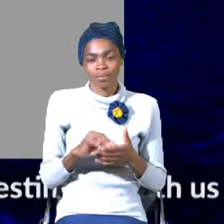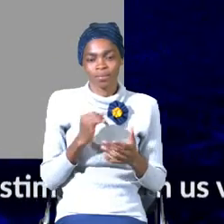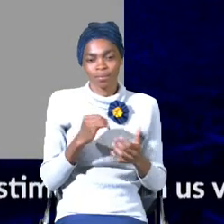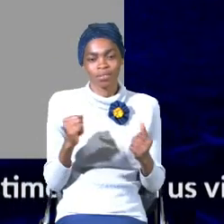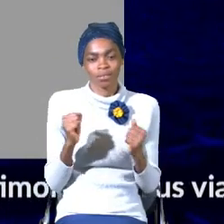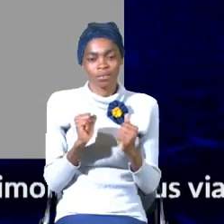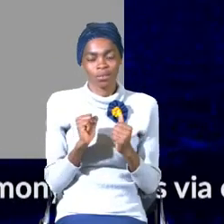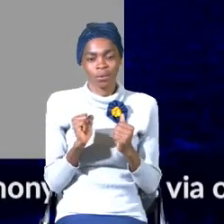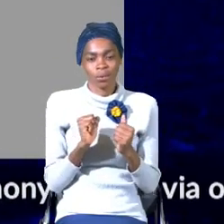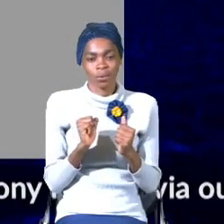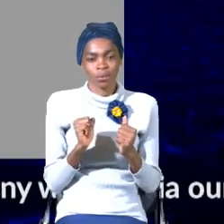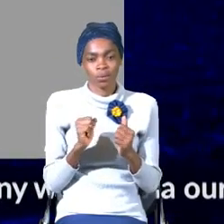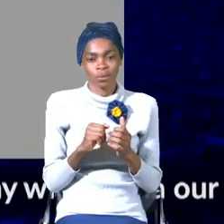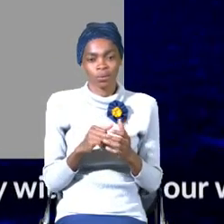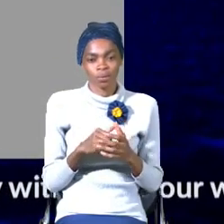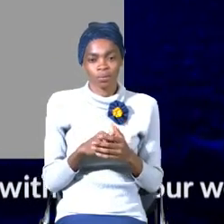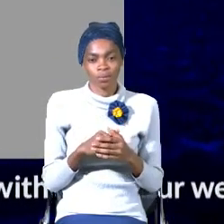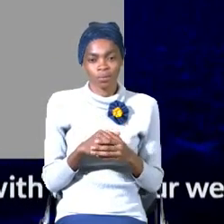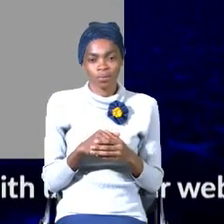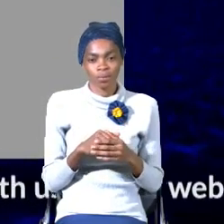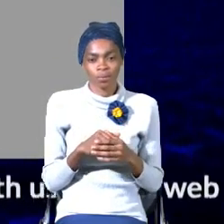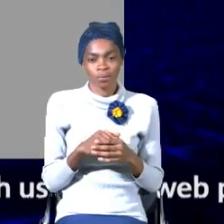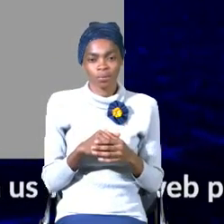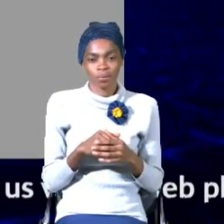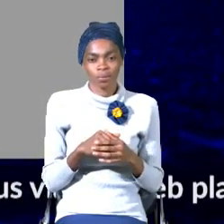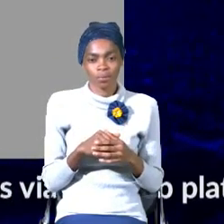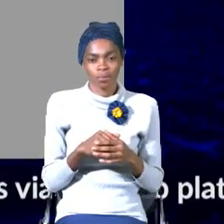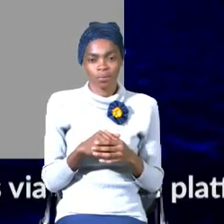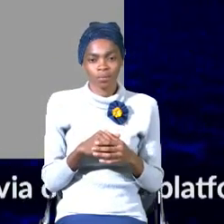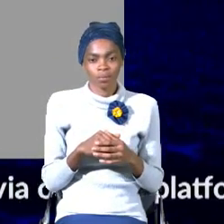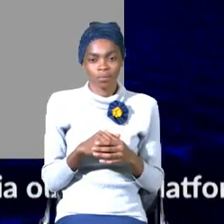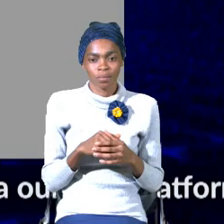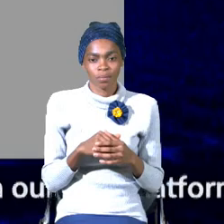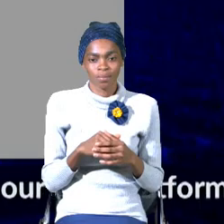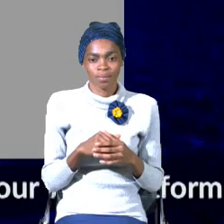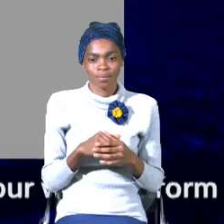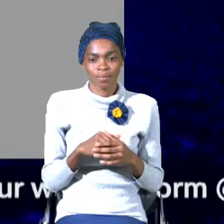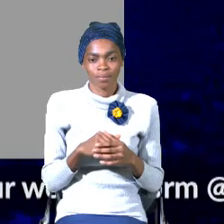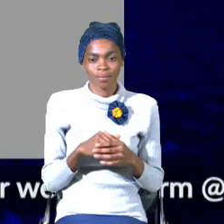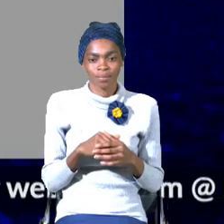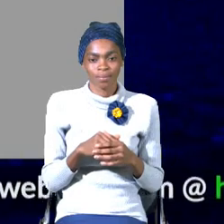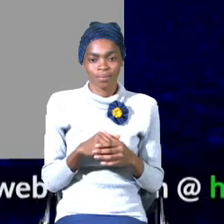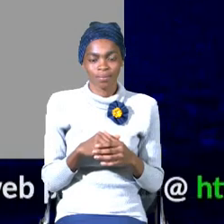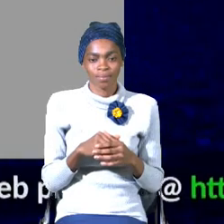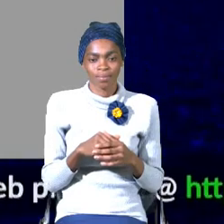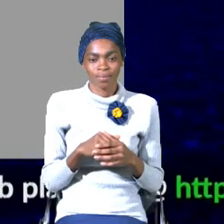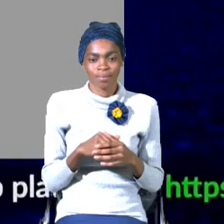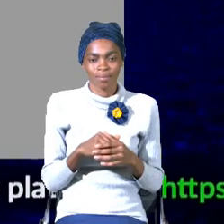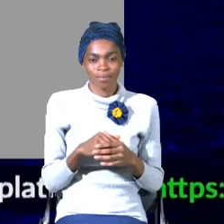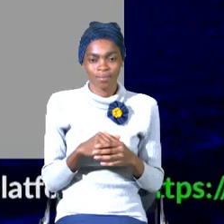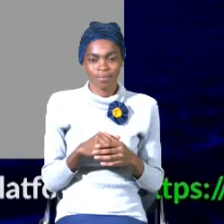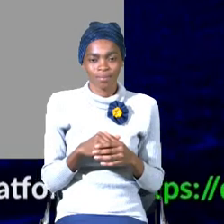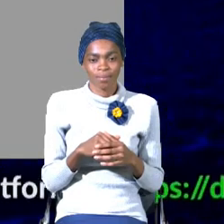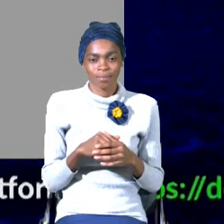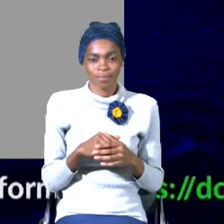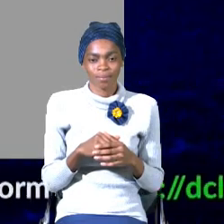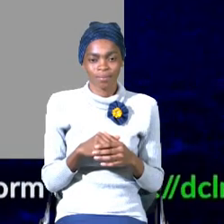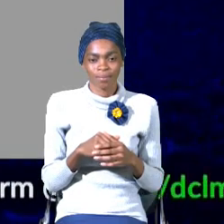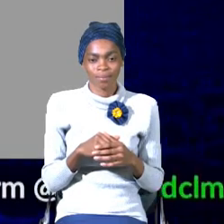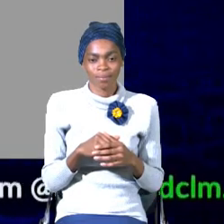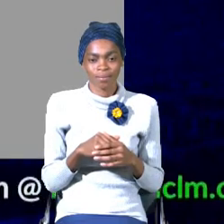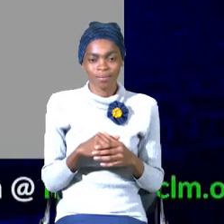and on Wednesday I decided to go do the COVID test and it came back